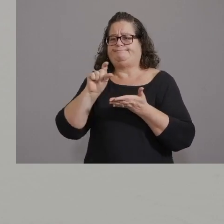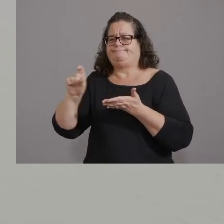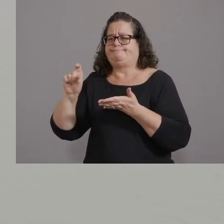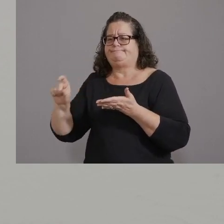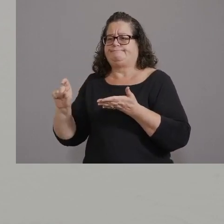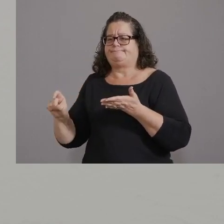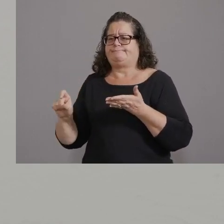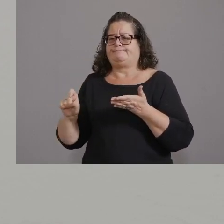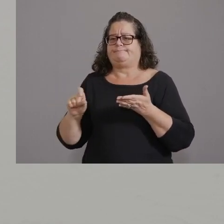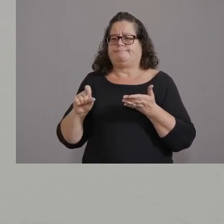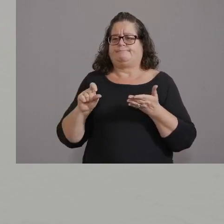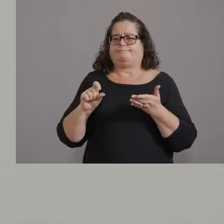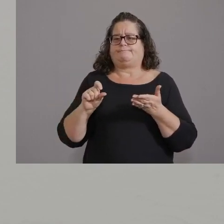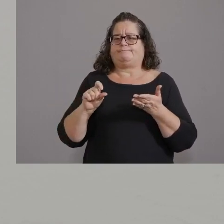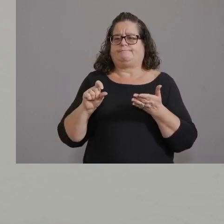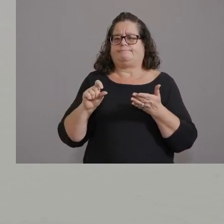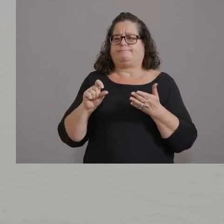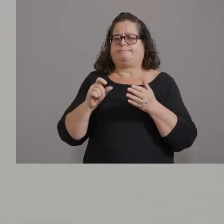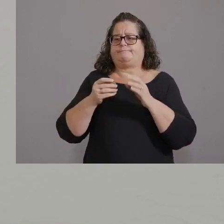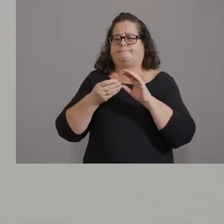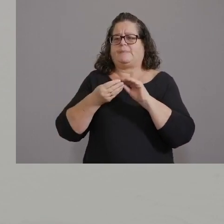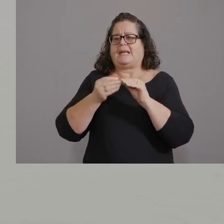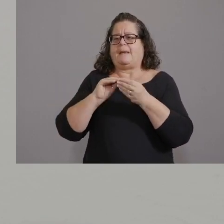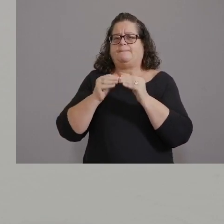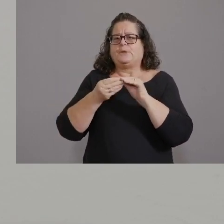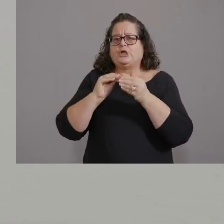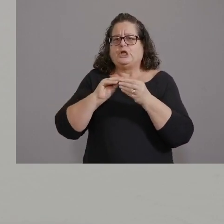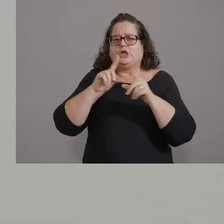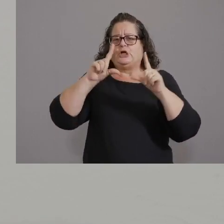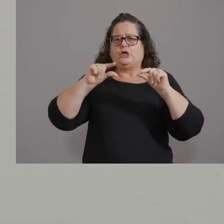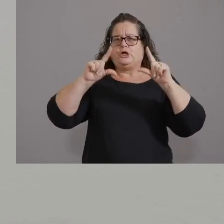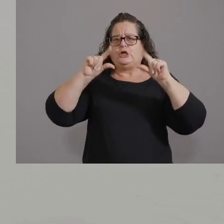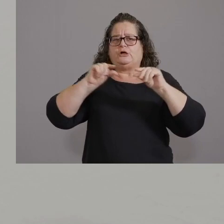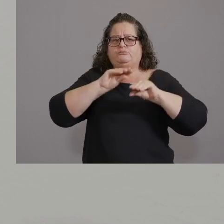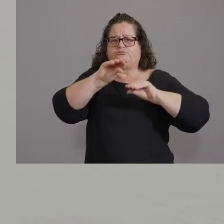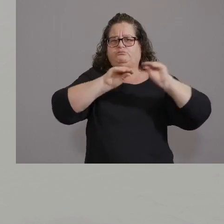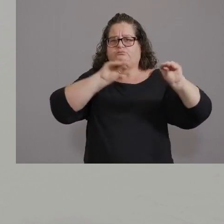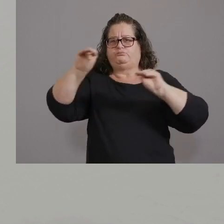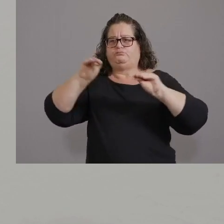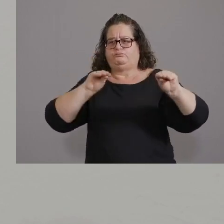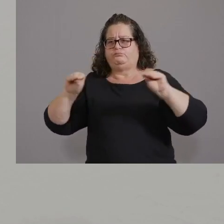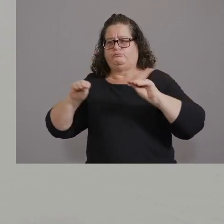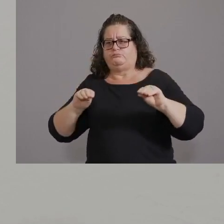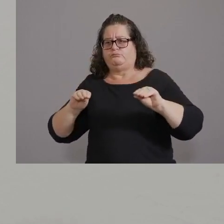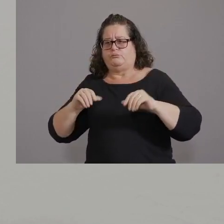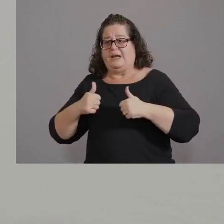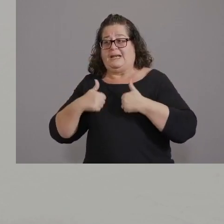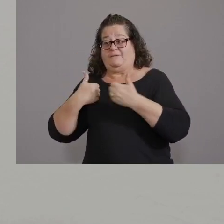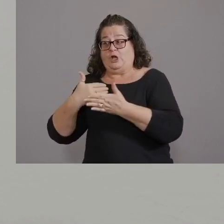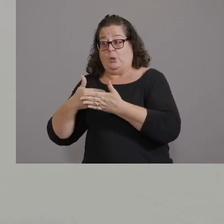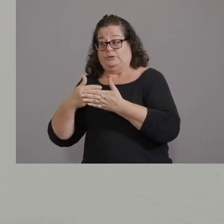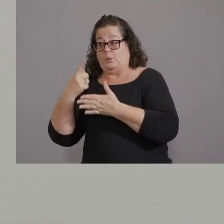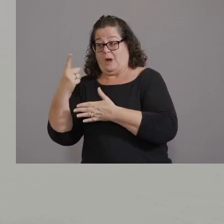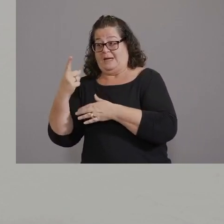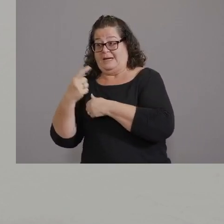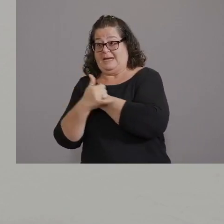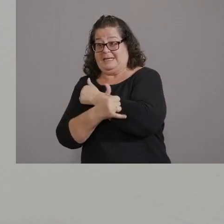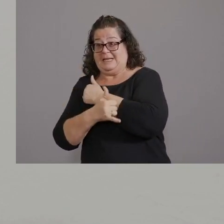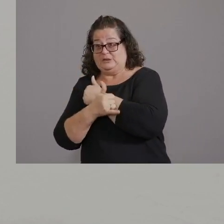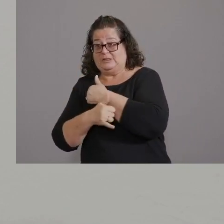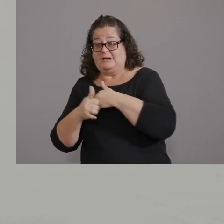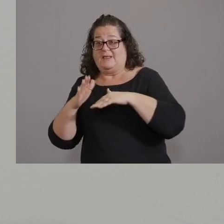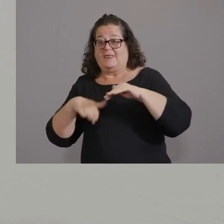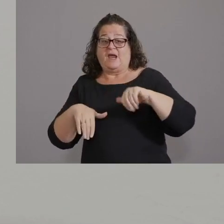may you know, if somebody lives closer to one county but they live in another, they may go over